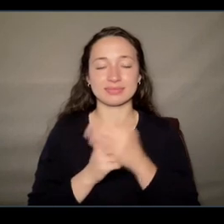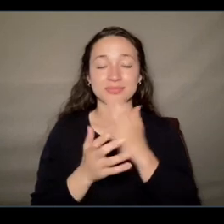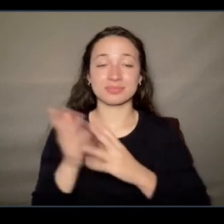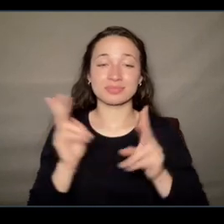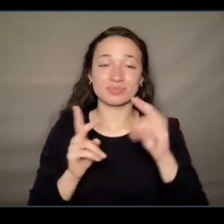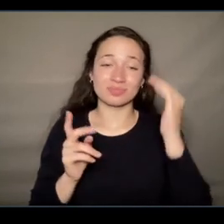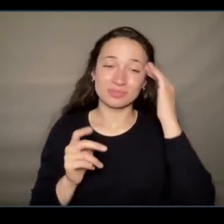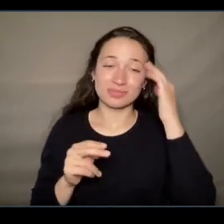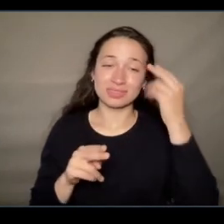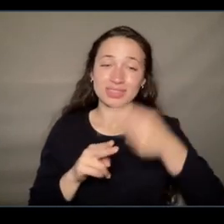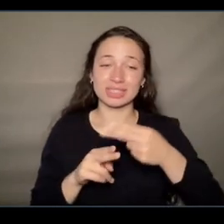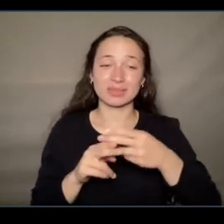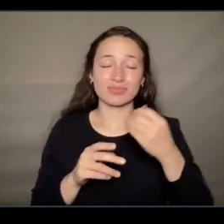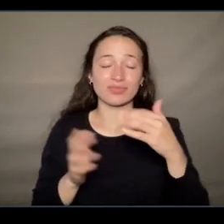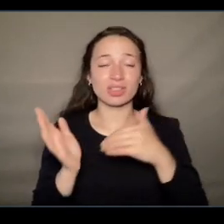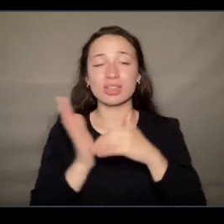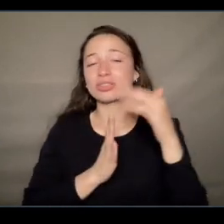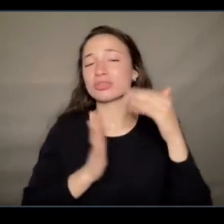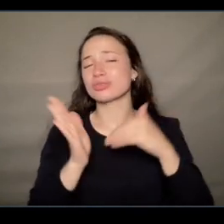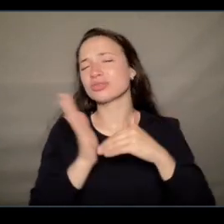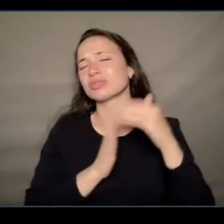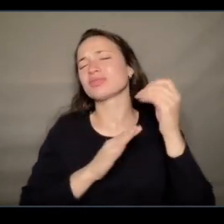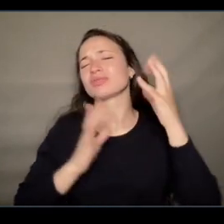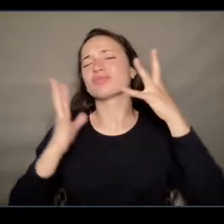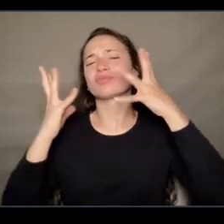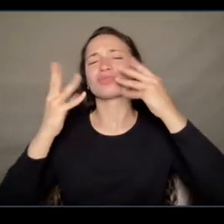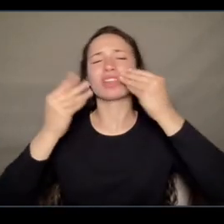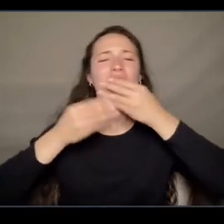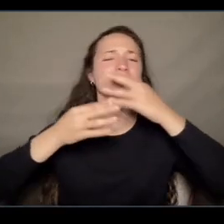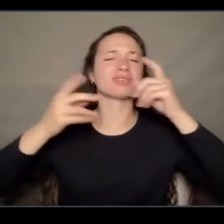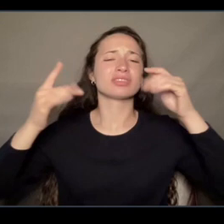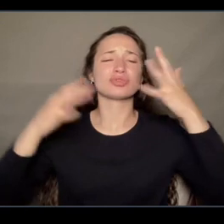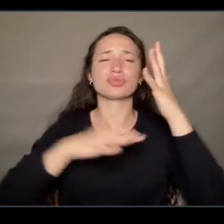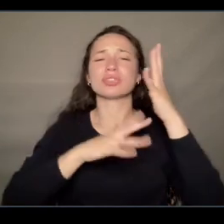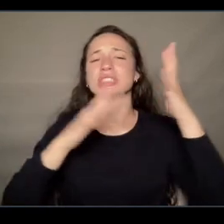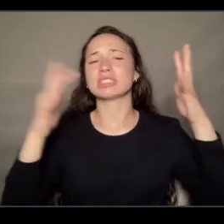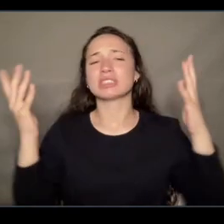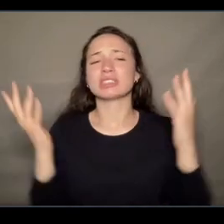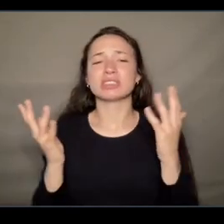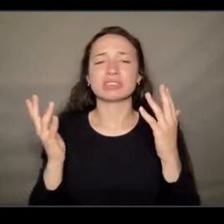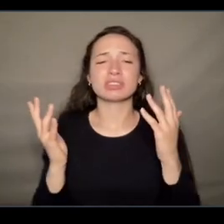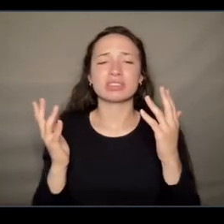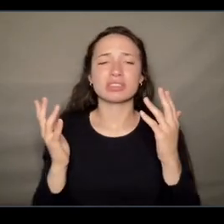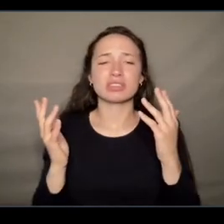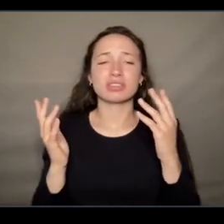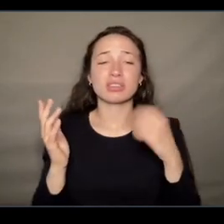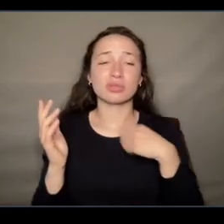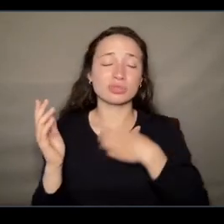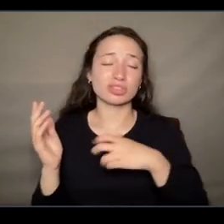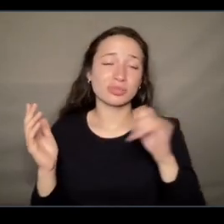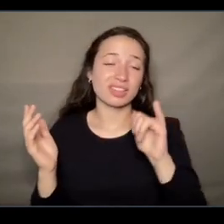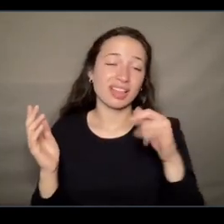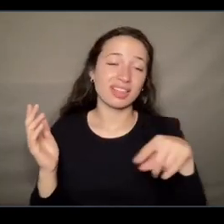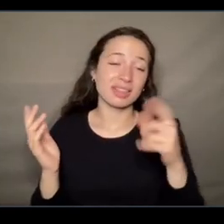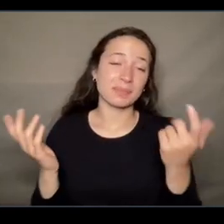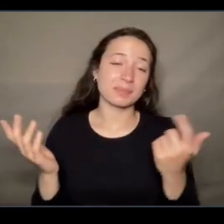Some people know the names of 100 flowers and flowering trees. I wish I could be like